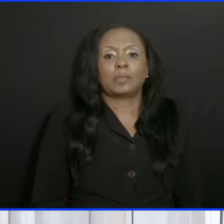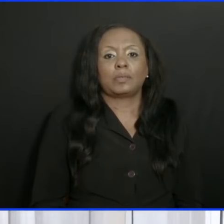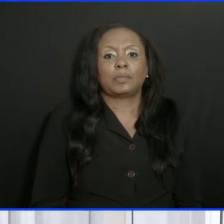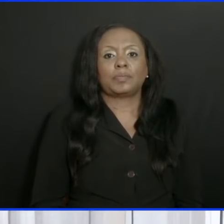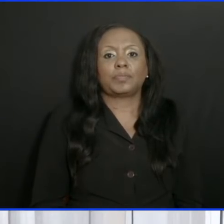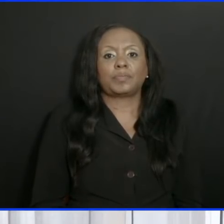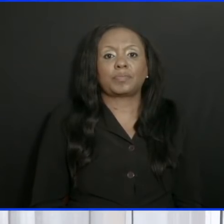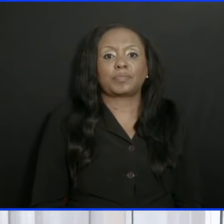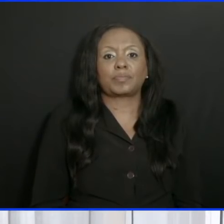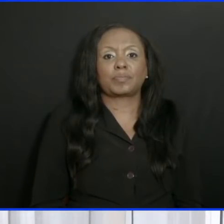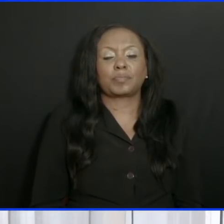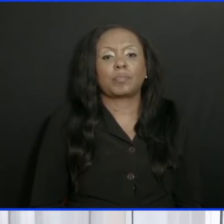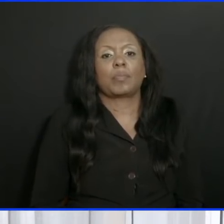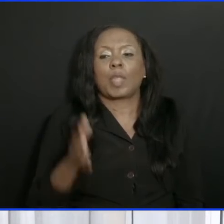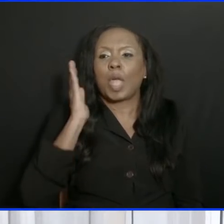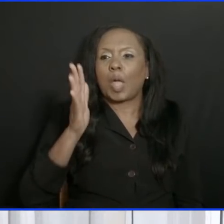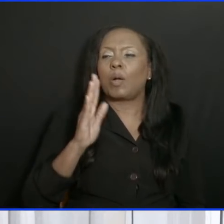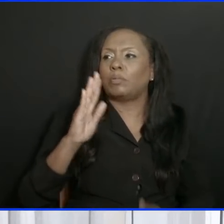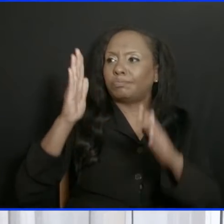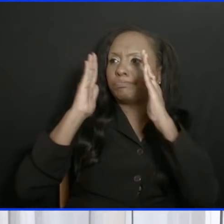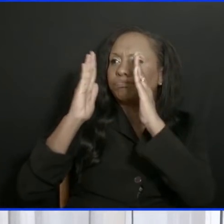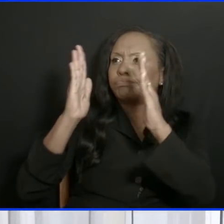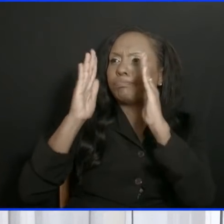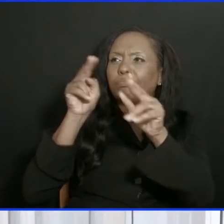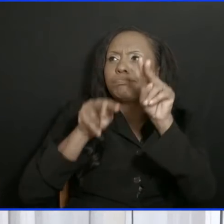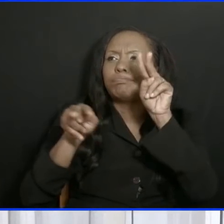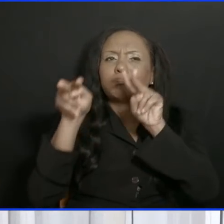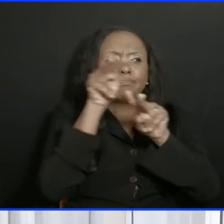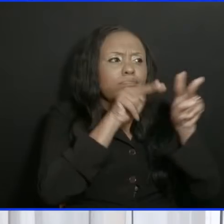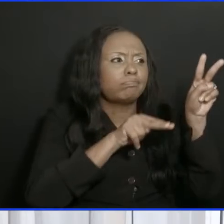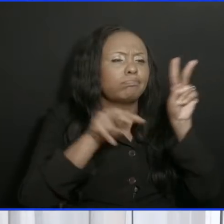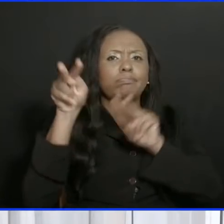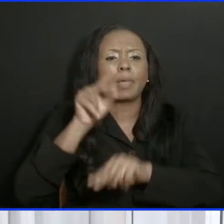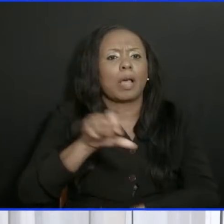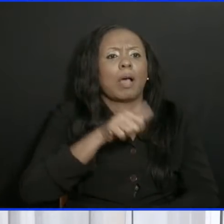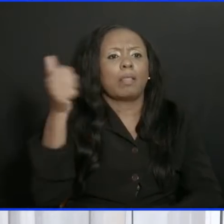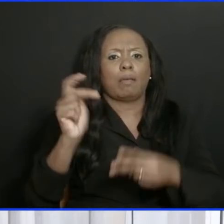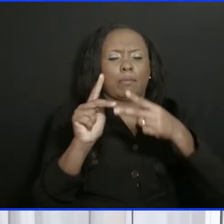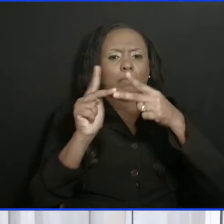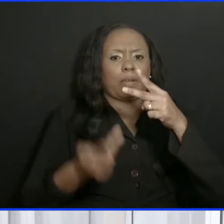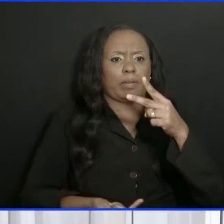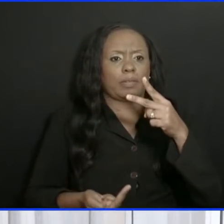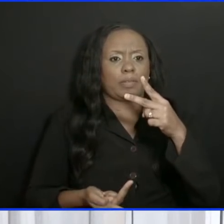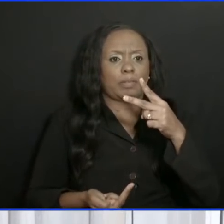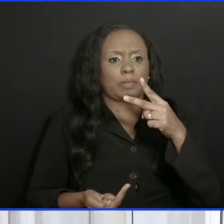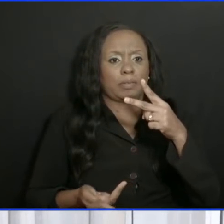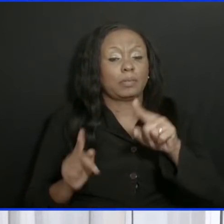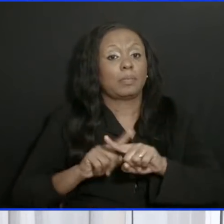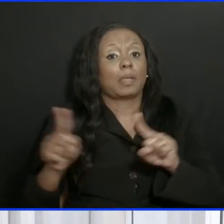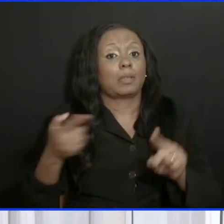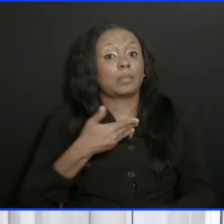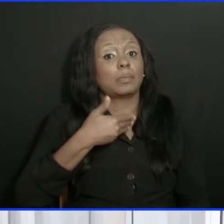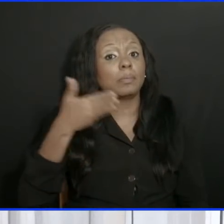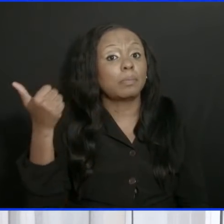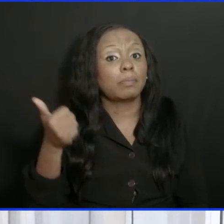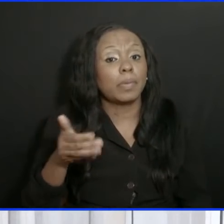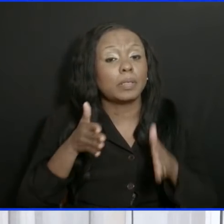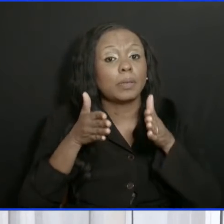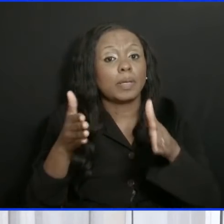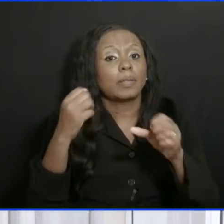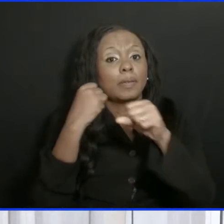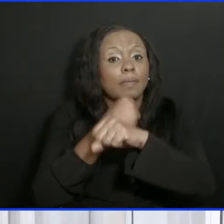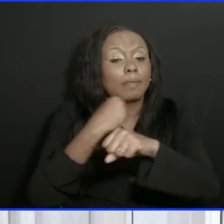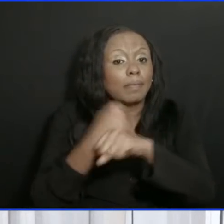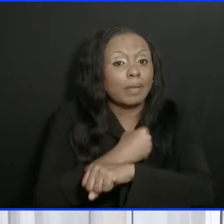with respect to other variants, and we continue to ask Barbadians to recognize that the best way to fight this